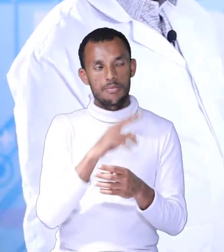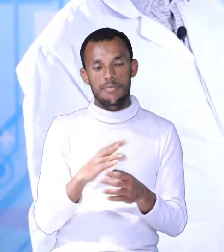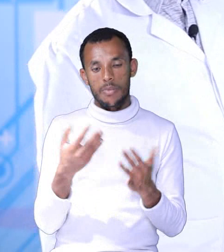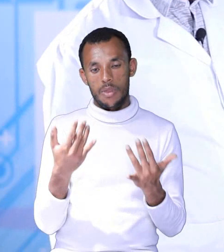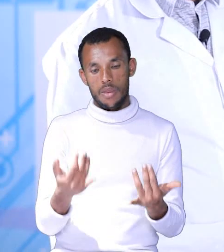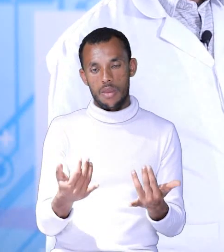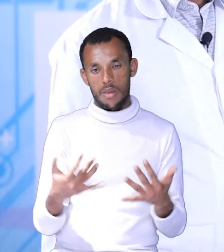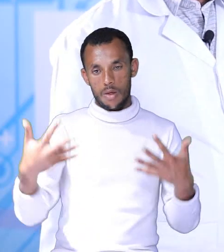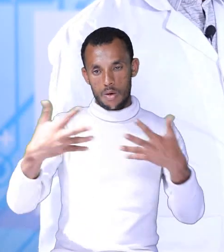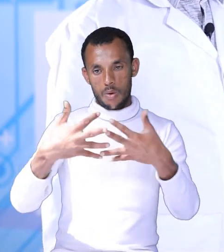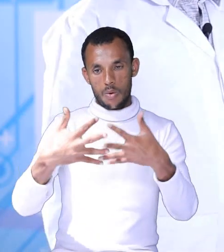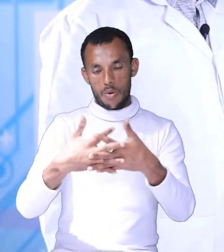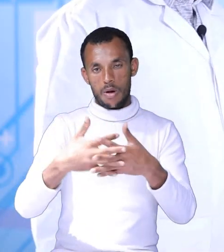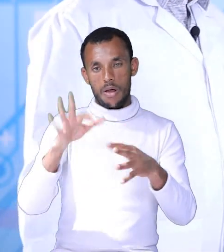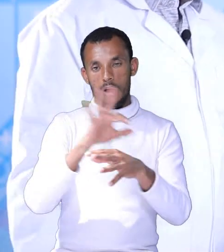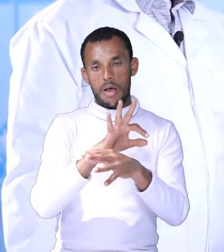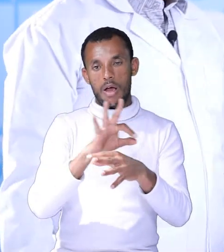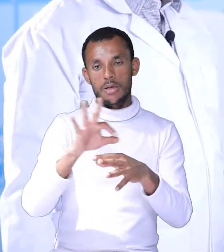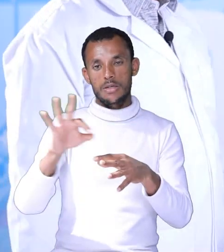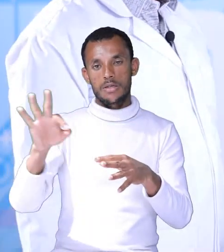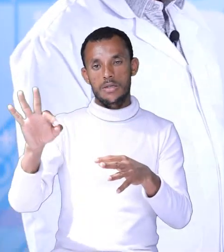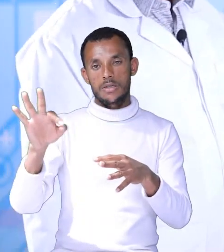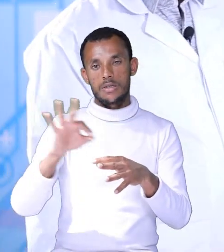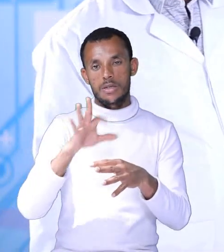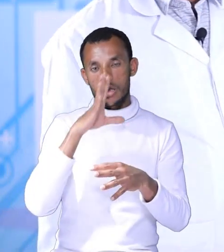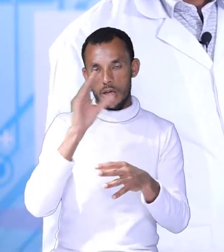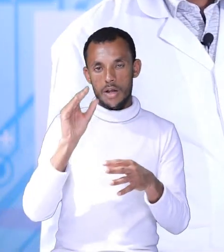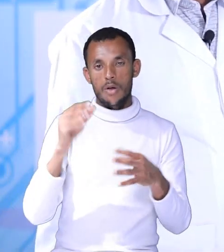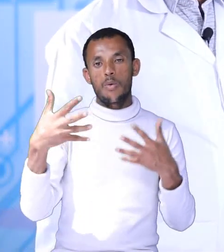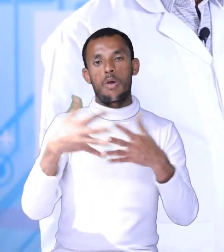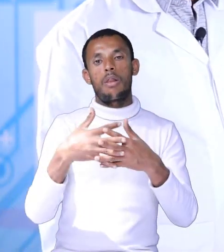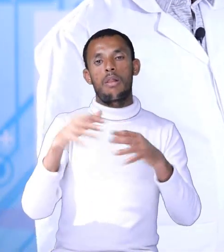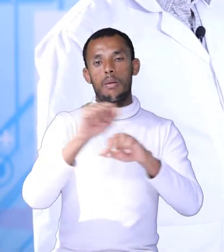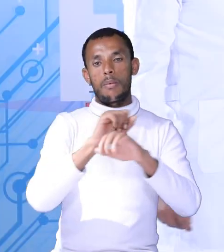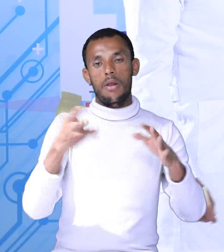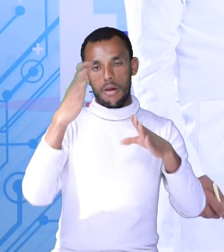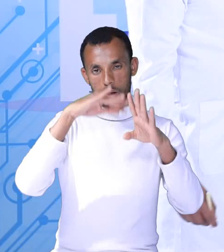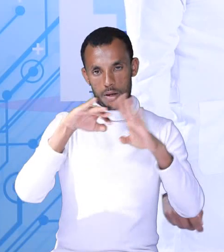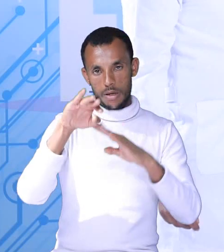Now, coordinate axes and coordinate planes in space.